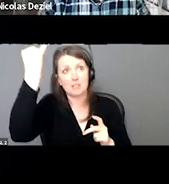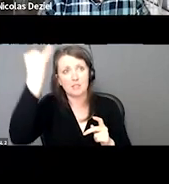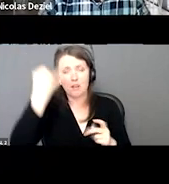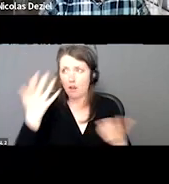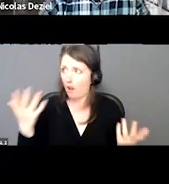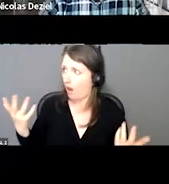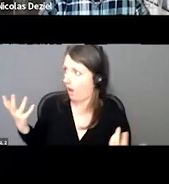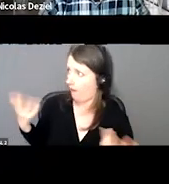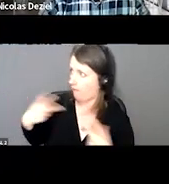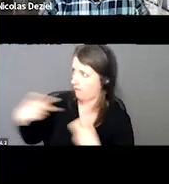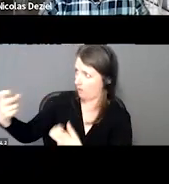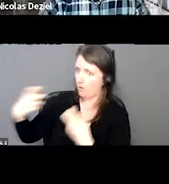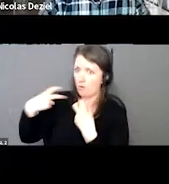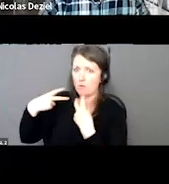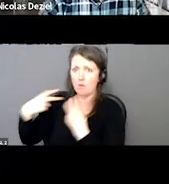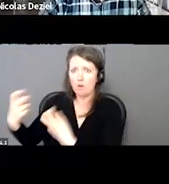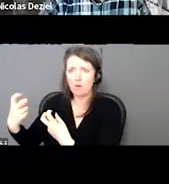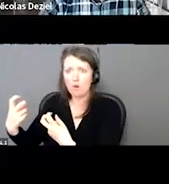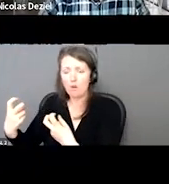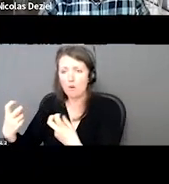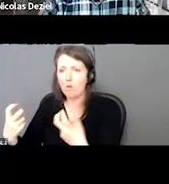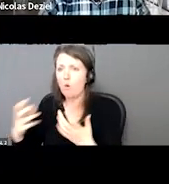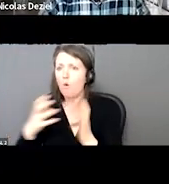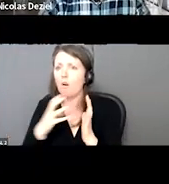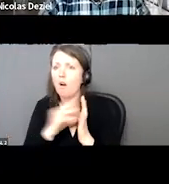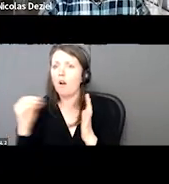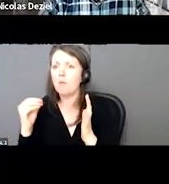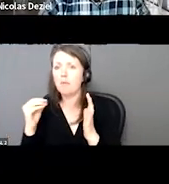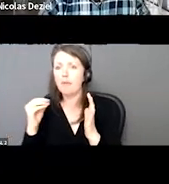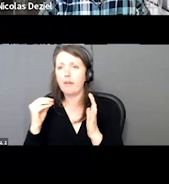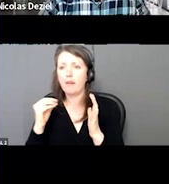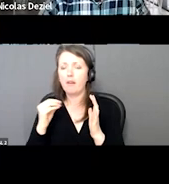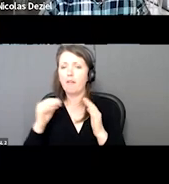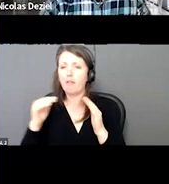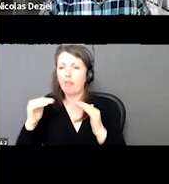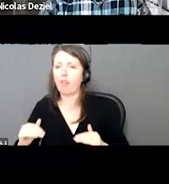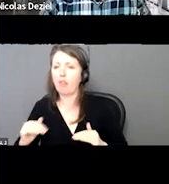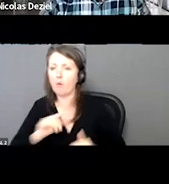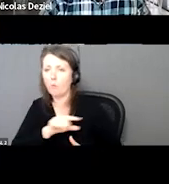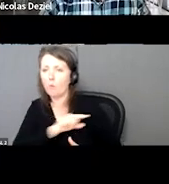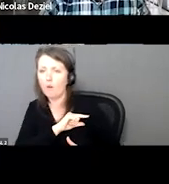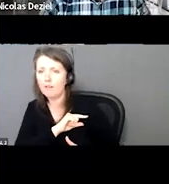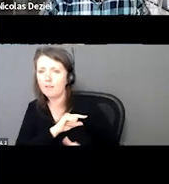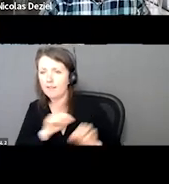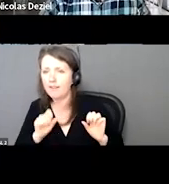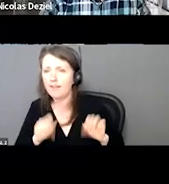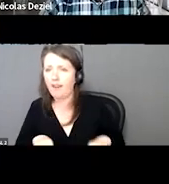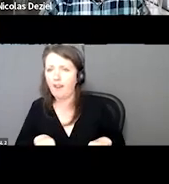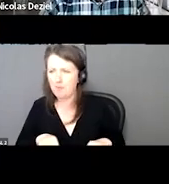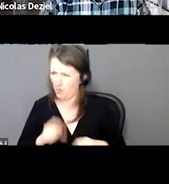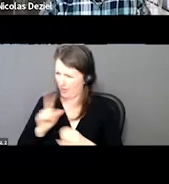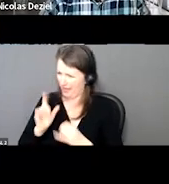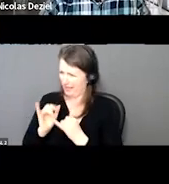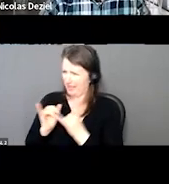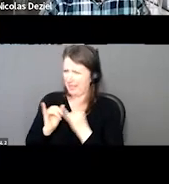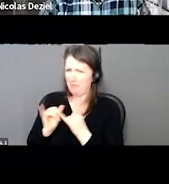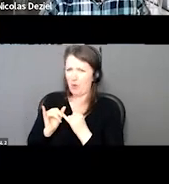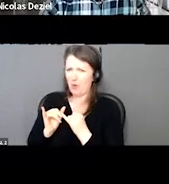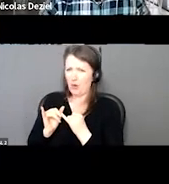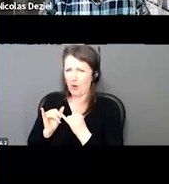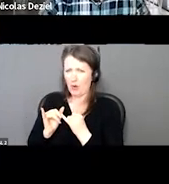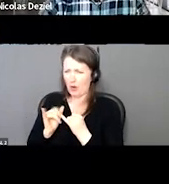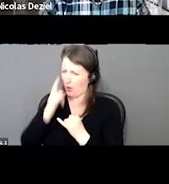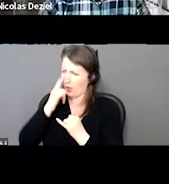quality products or counterfeited products or gray market goods, things like that. And this could be detrimental to a small business that